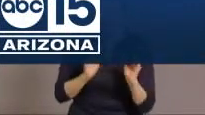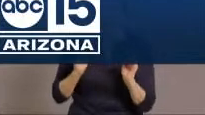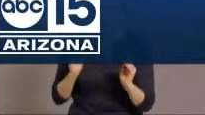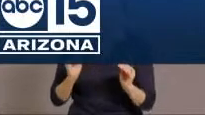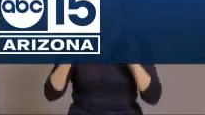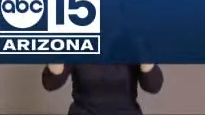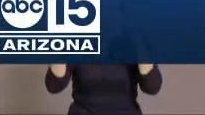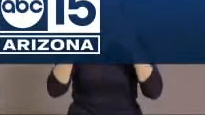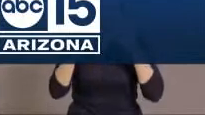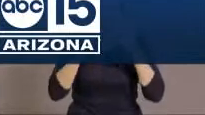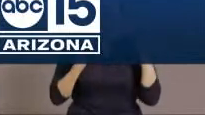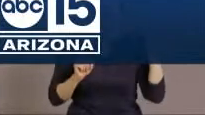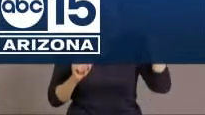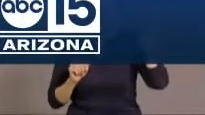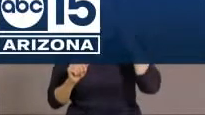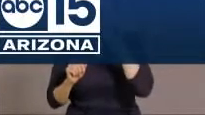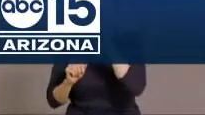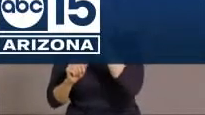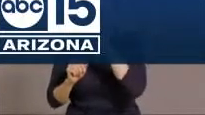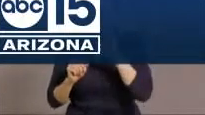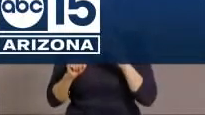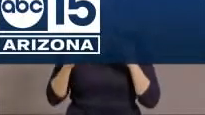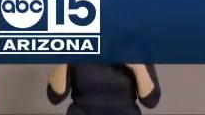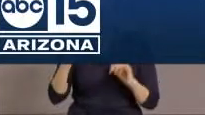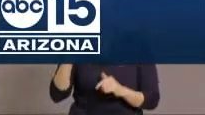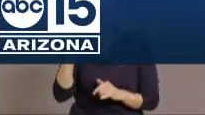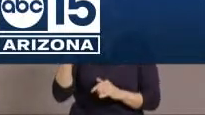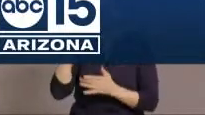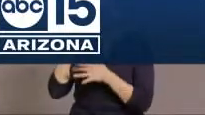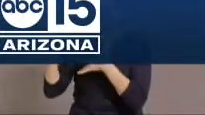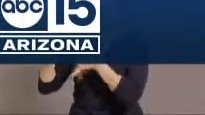the available ICU beds.